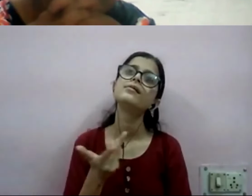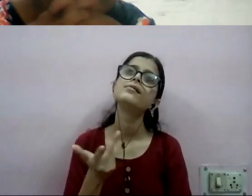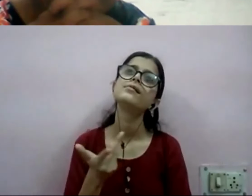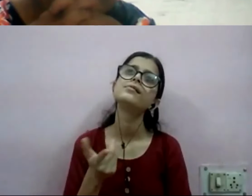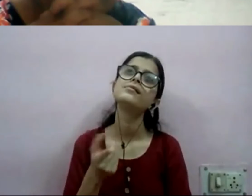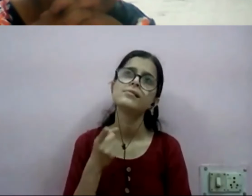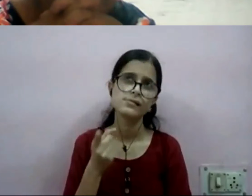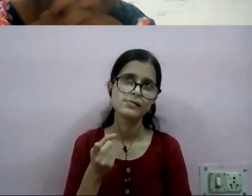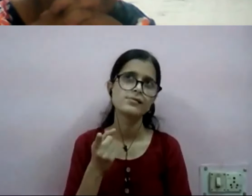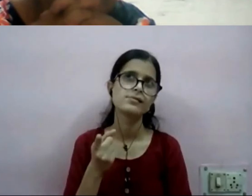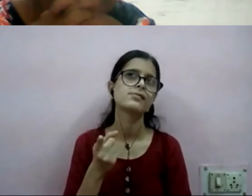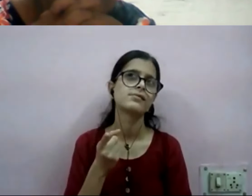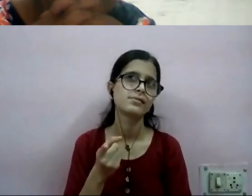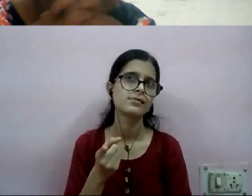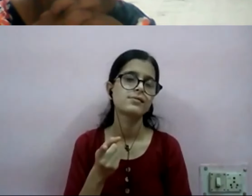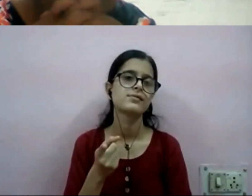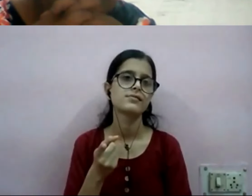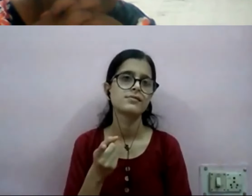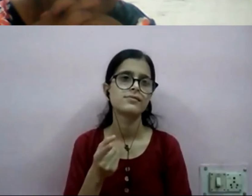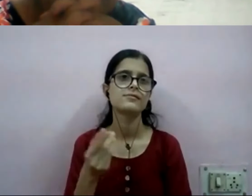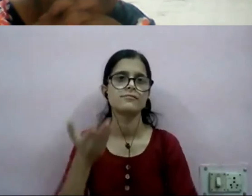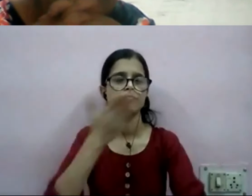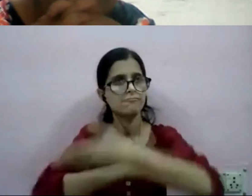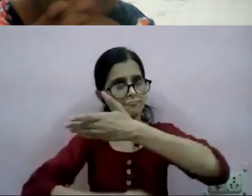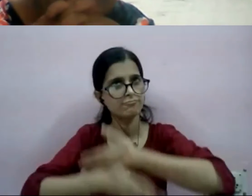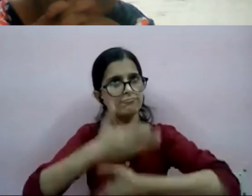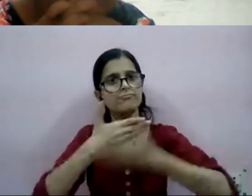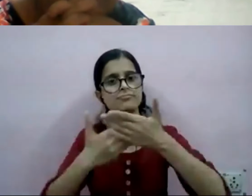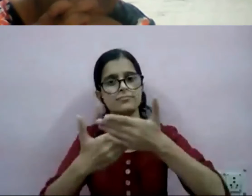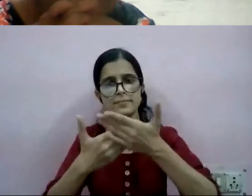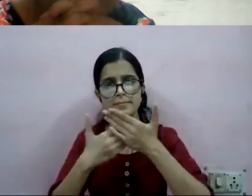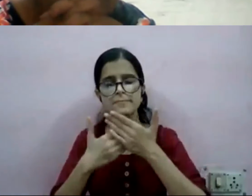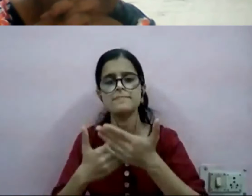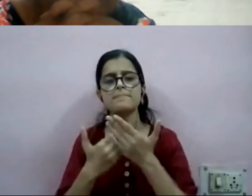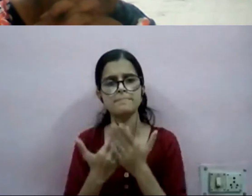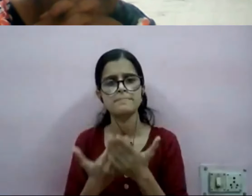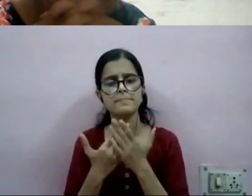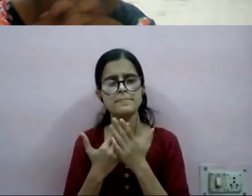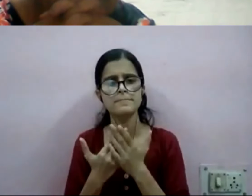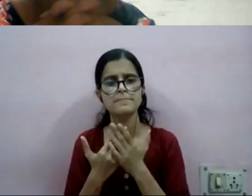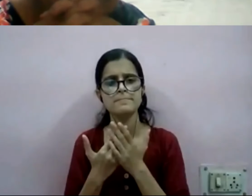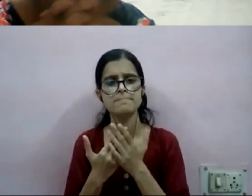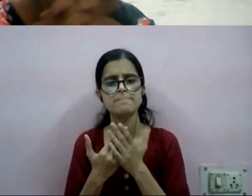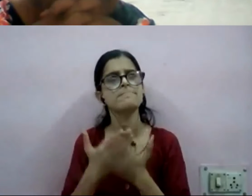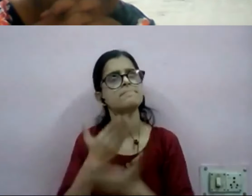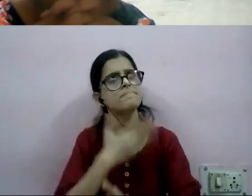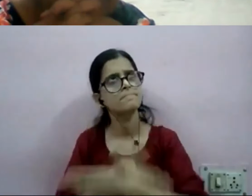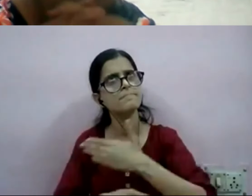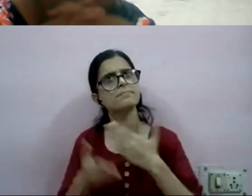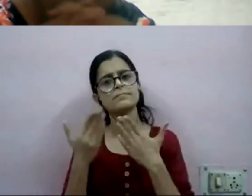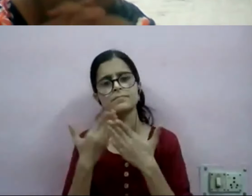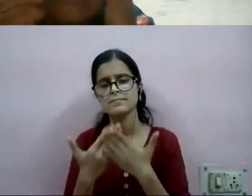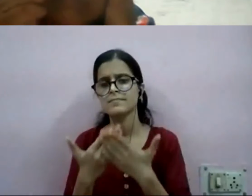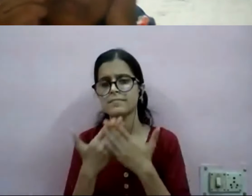have queer disability studies and queer disability studies, it's